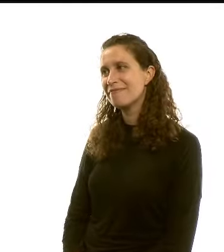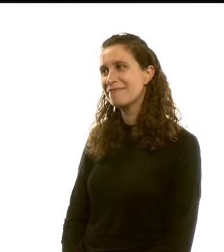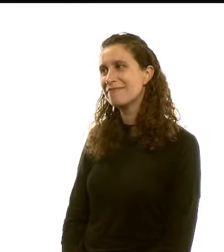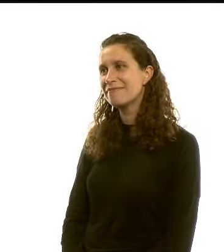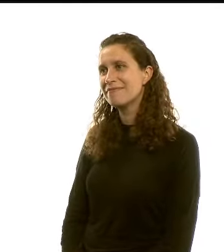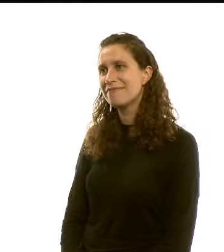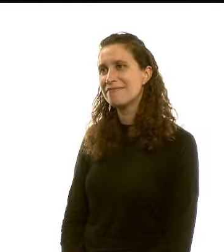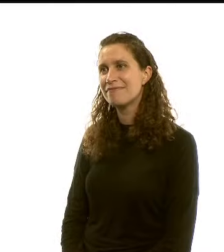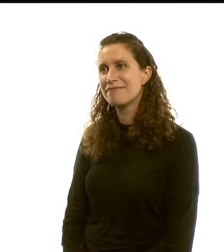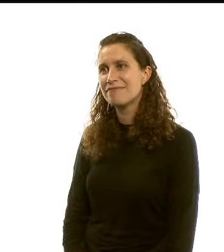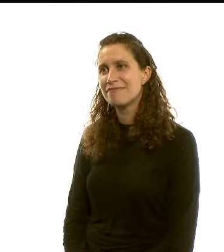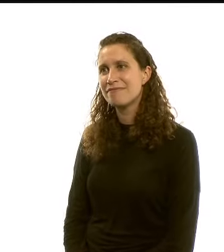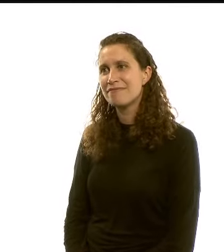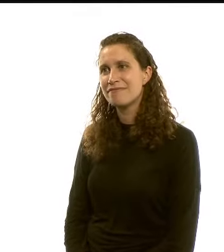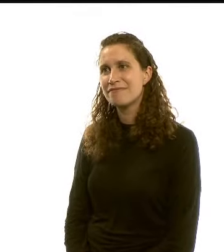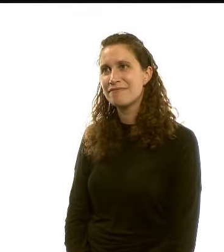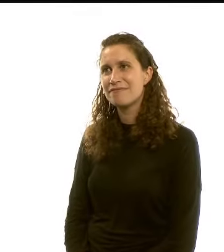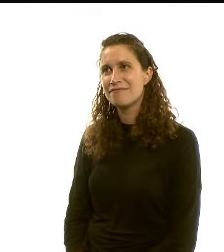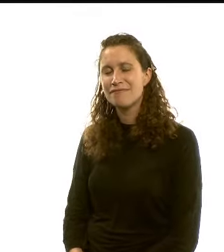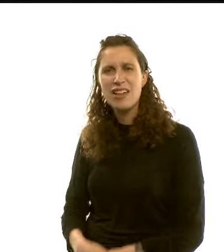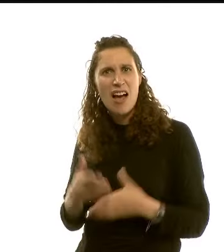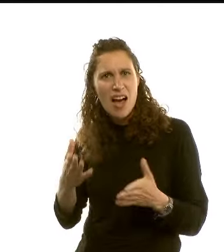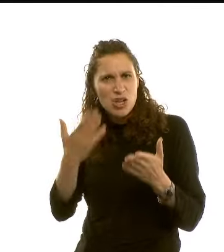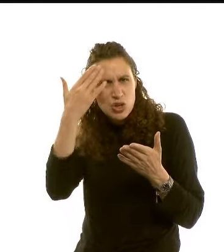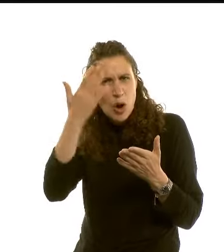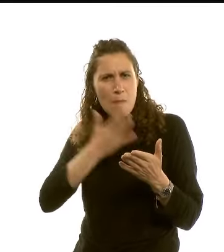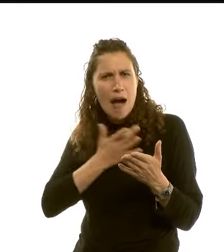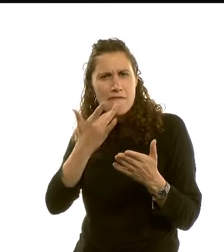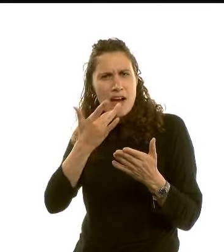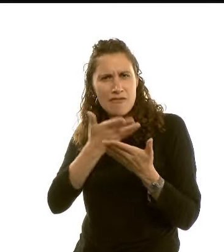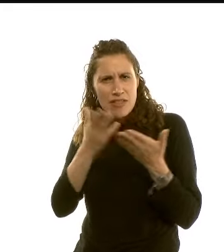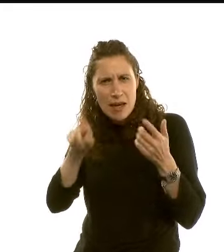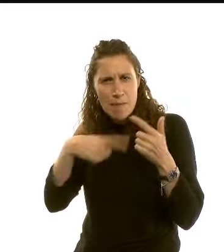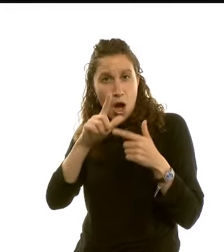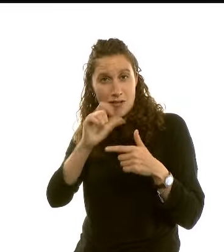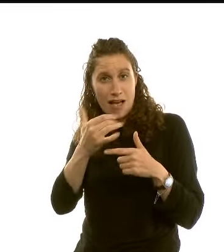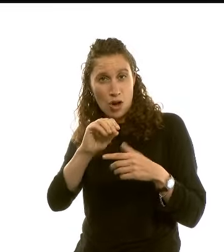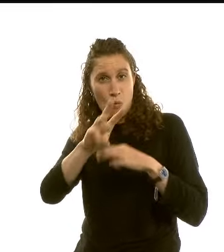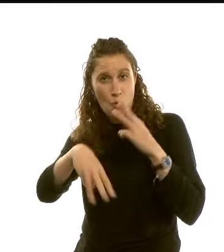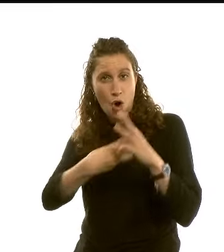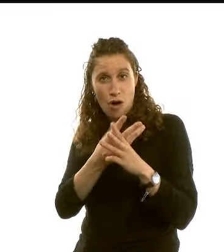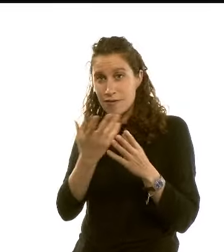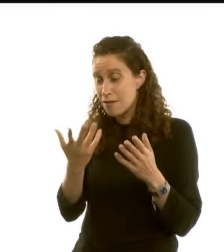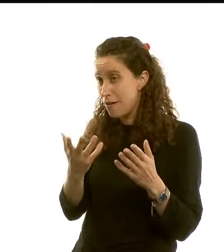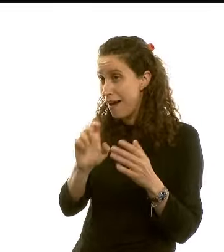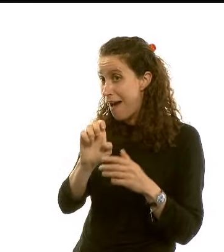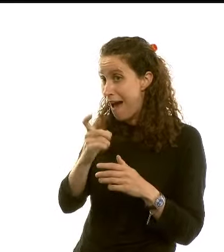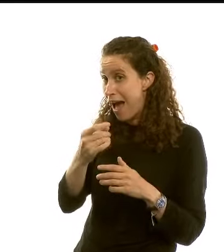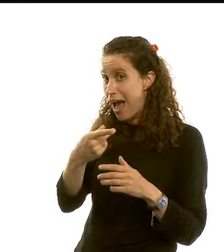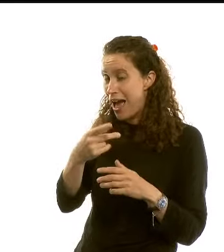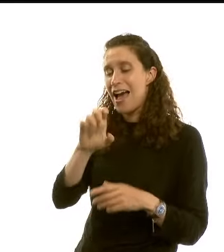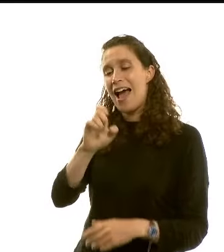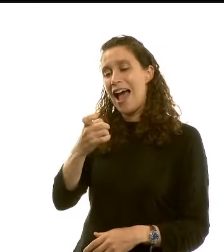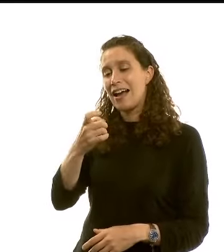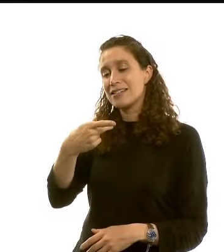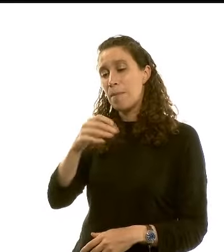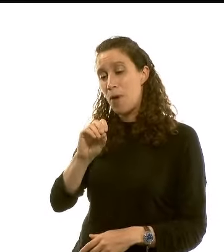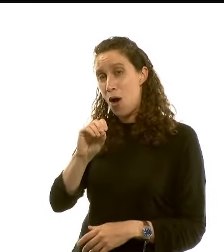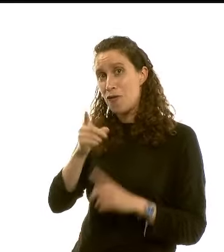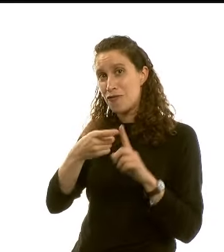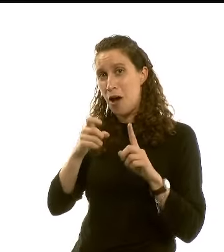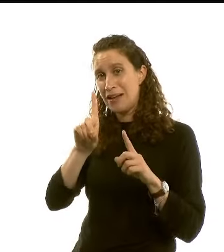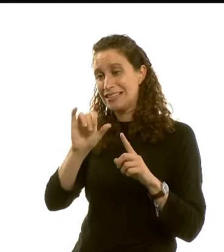Vic, do you know my favorite thing about the LEGO world? Is it Expo from LEGO Dimensions? No, and